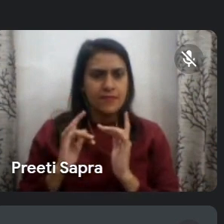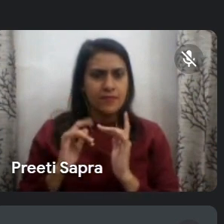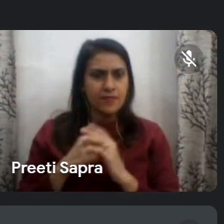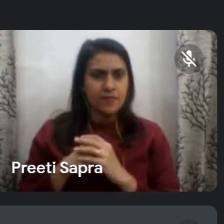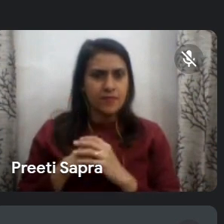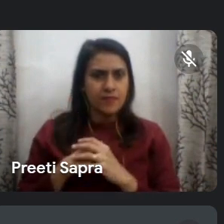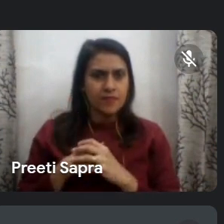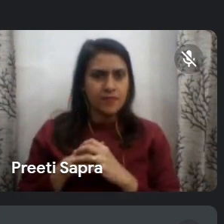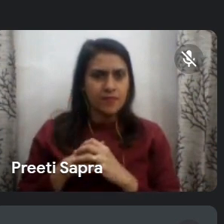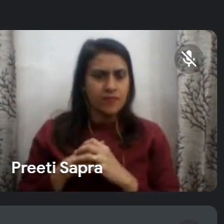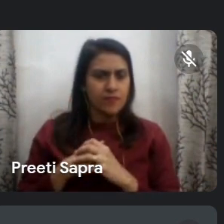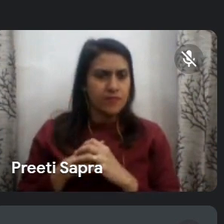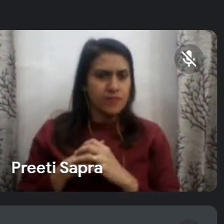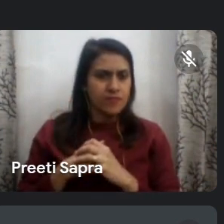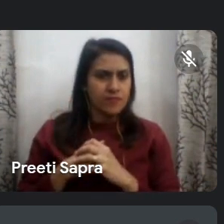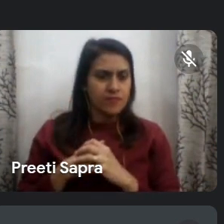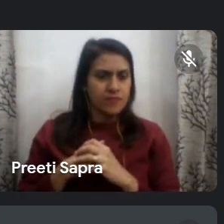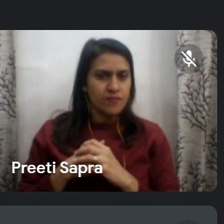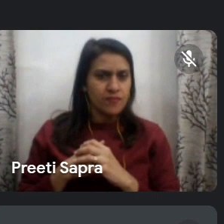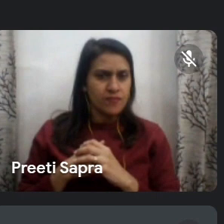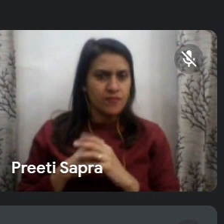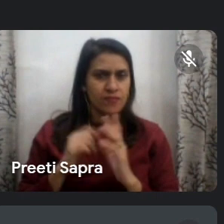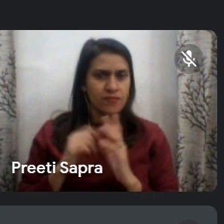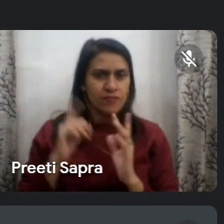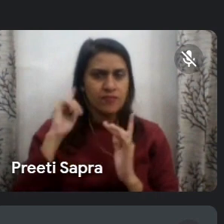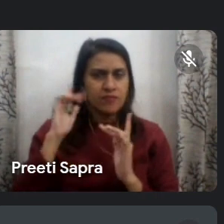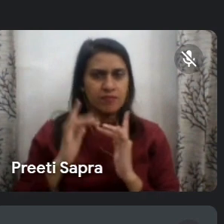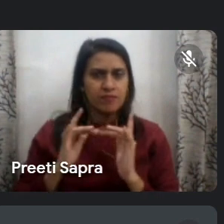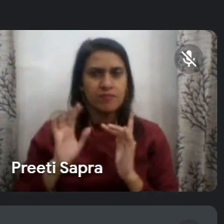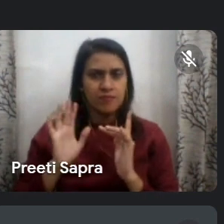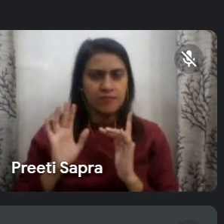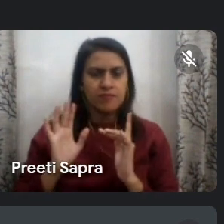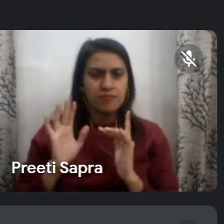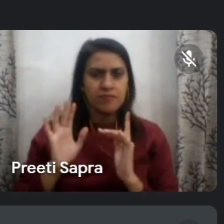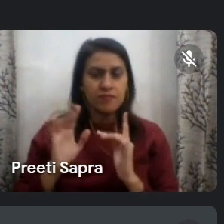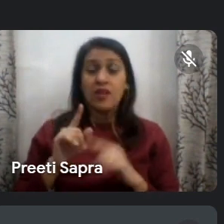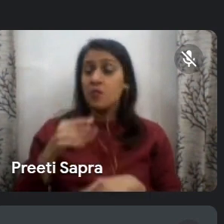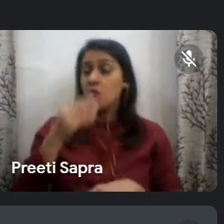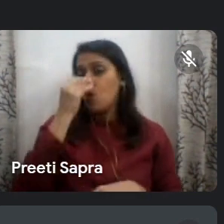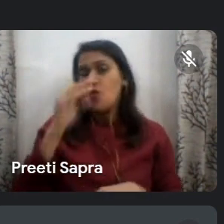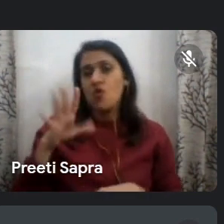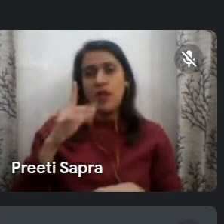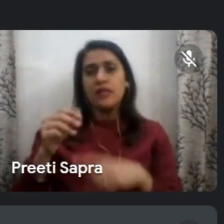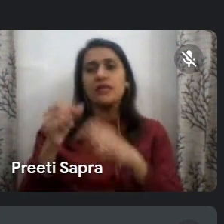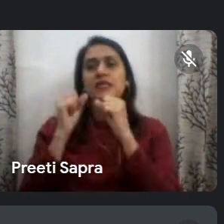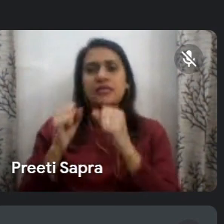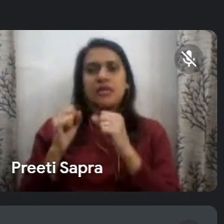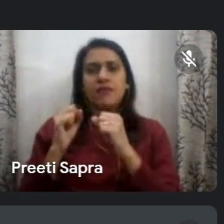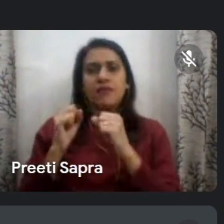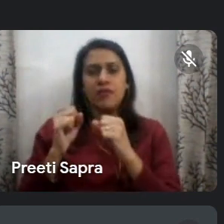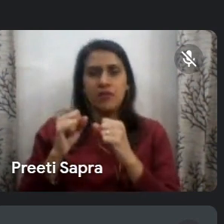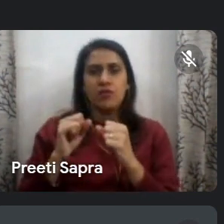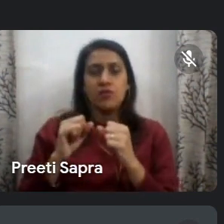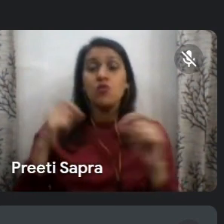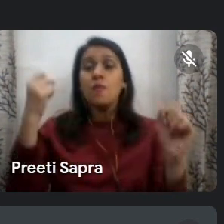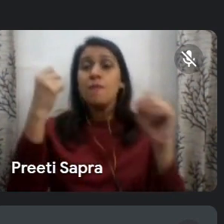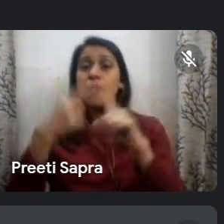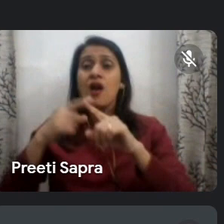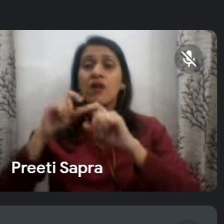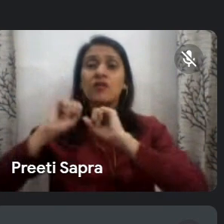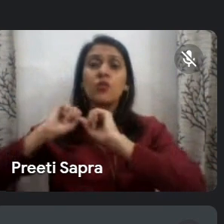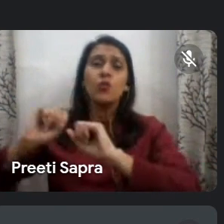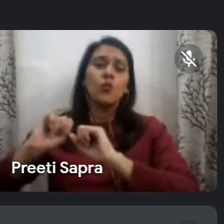I would say exhaustion again, and it was difficult. So we need to look at that